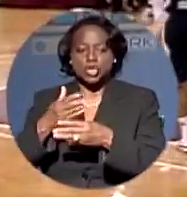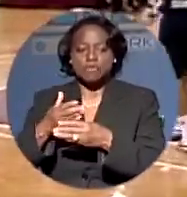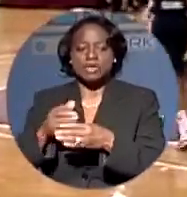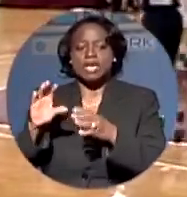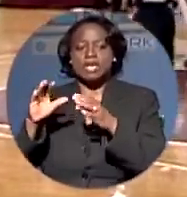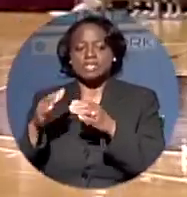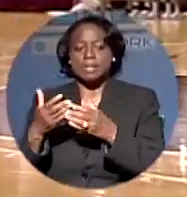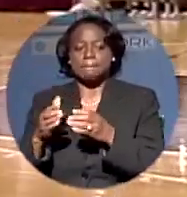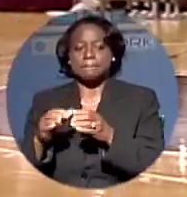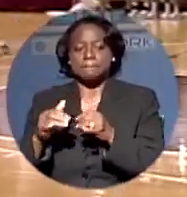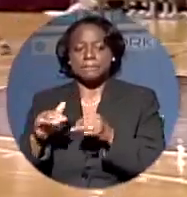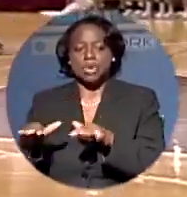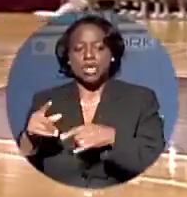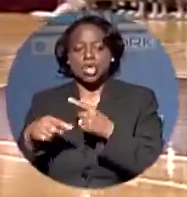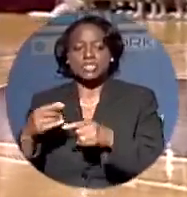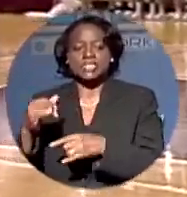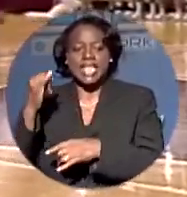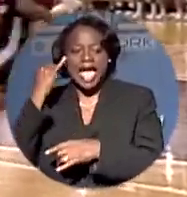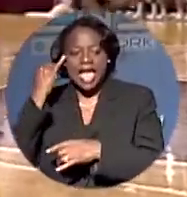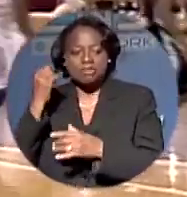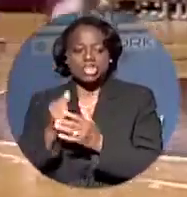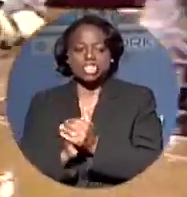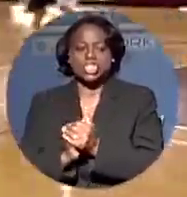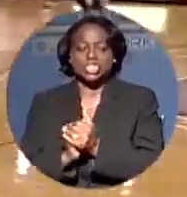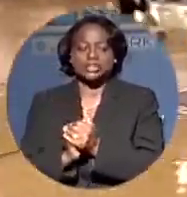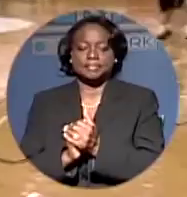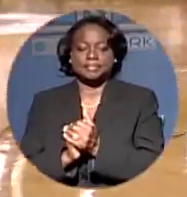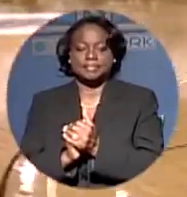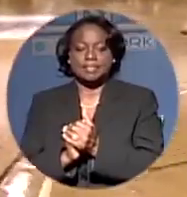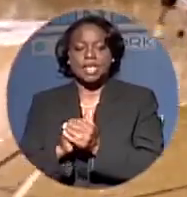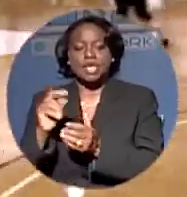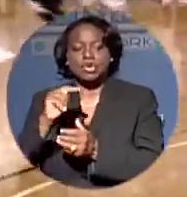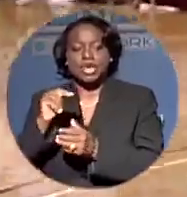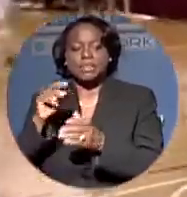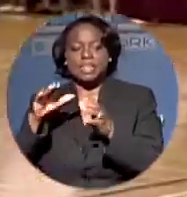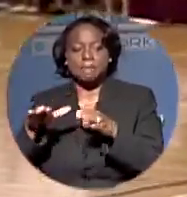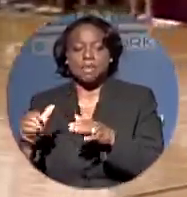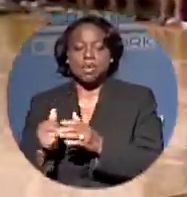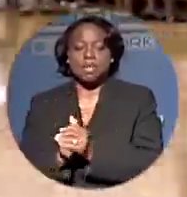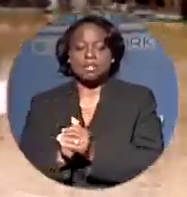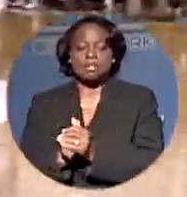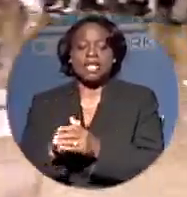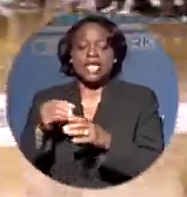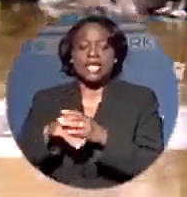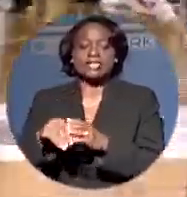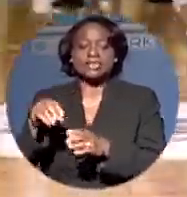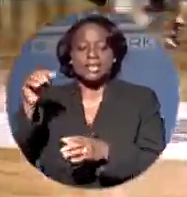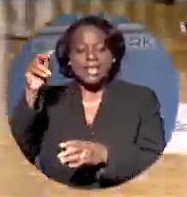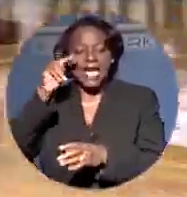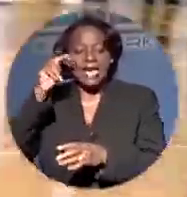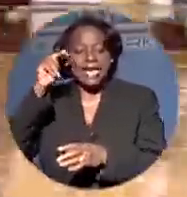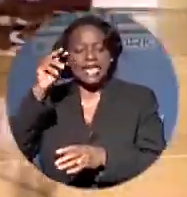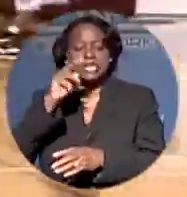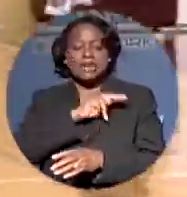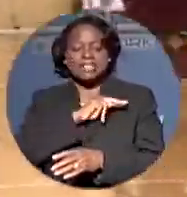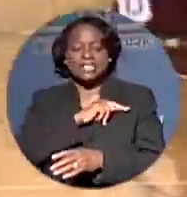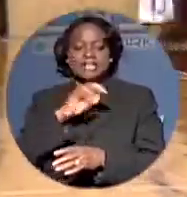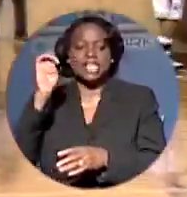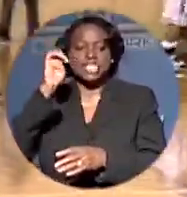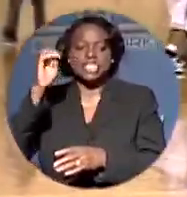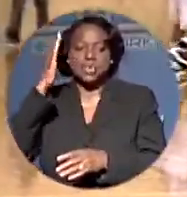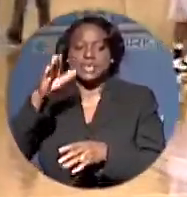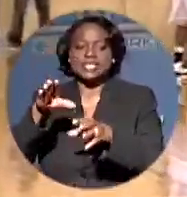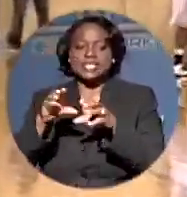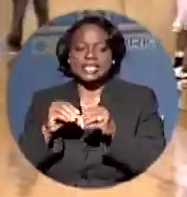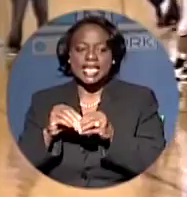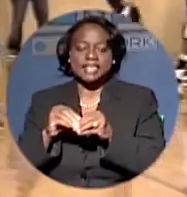to the Irish. Tied at 54. Notre Dame with the ball and the inbound to Natalie Novosel. She will take the rock, the